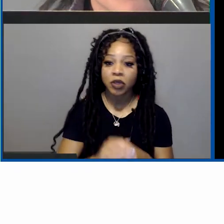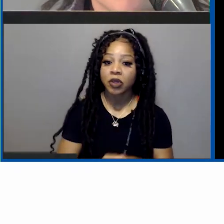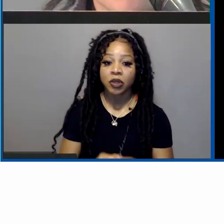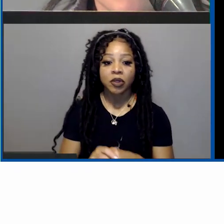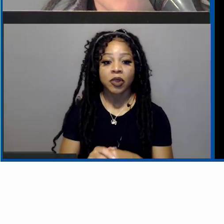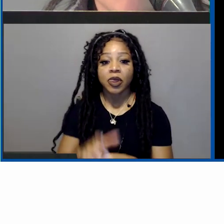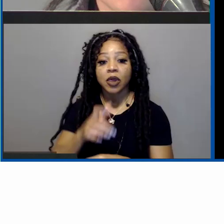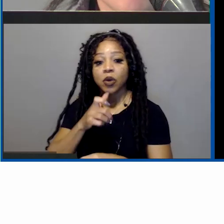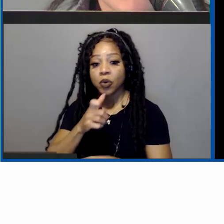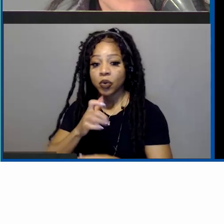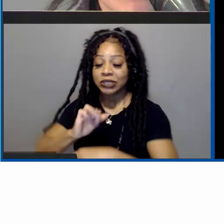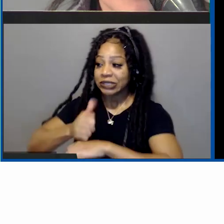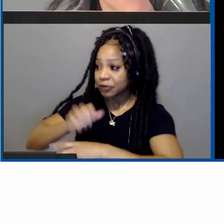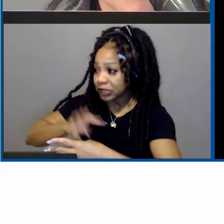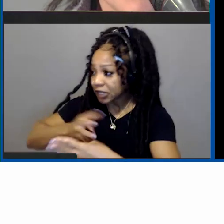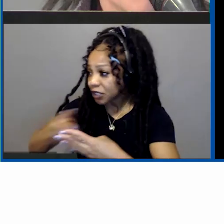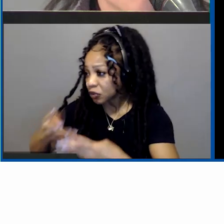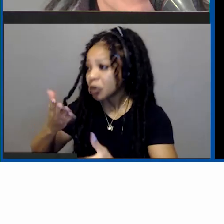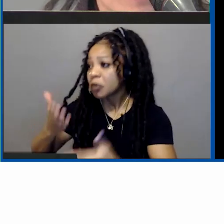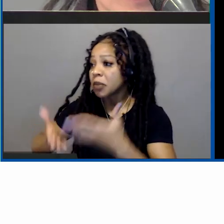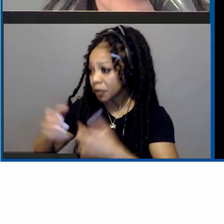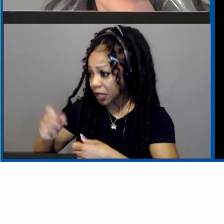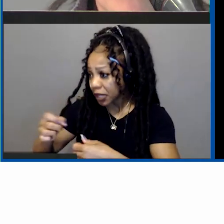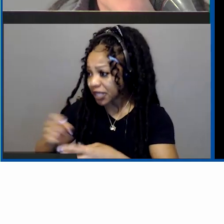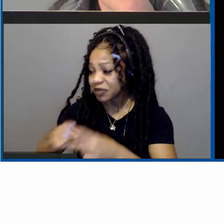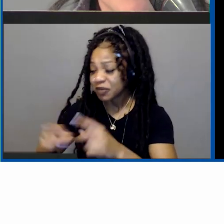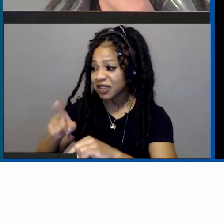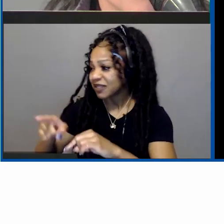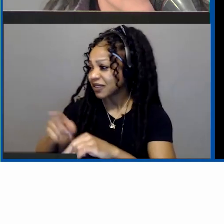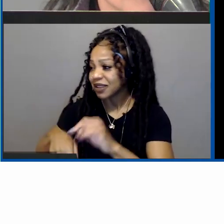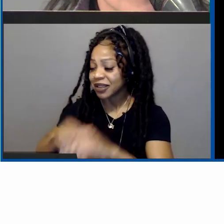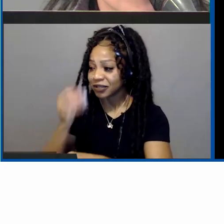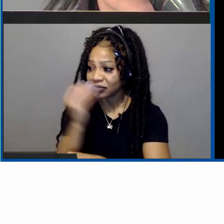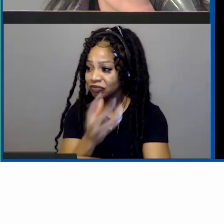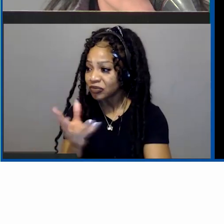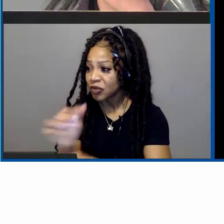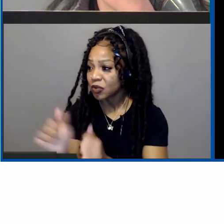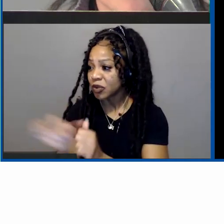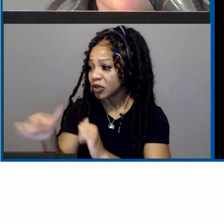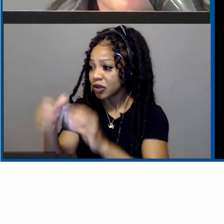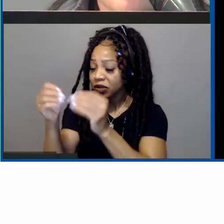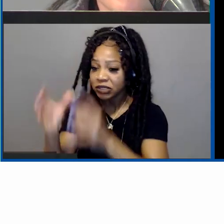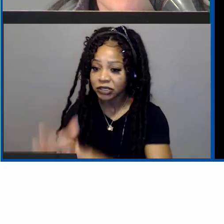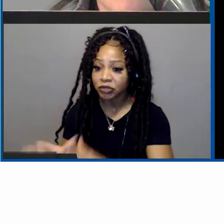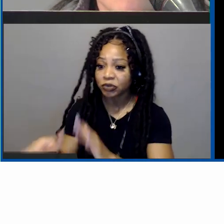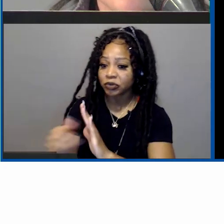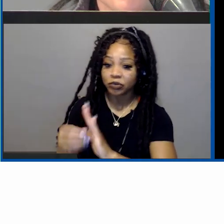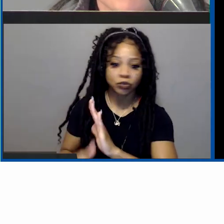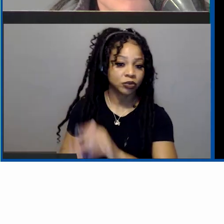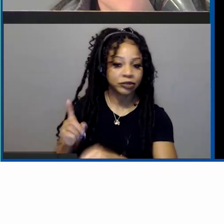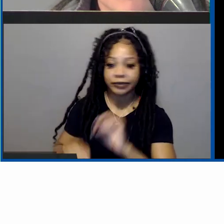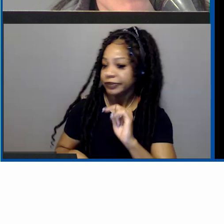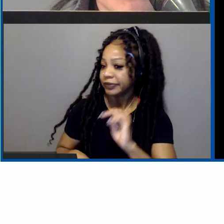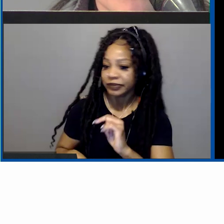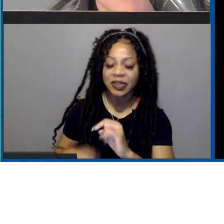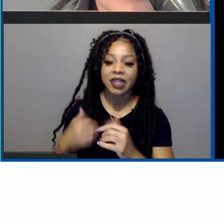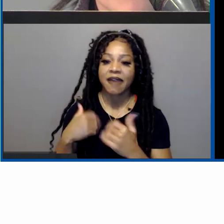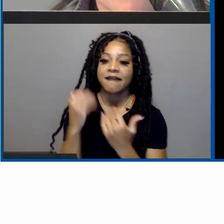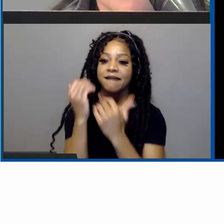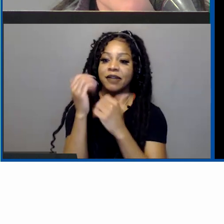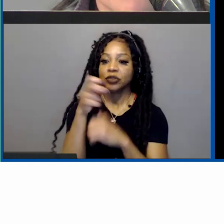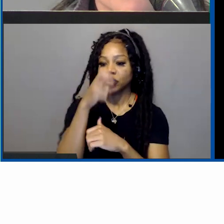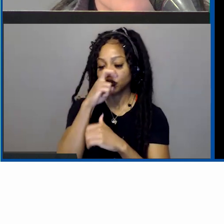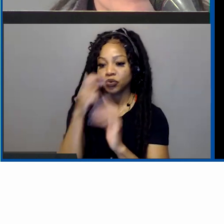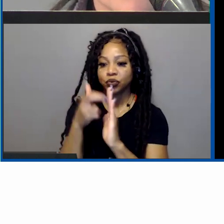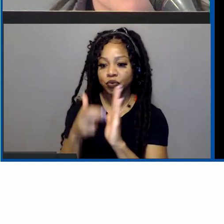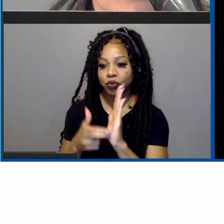out the schedules, might need to know this, but they can't share it with all the other teachers and all the other students. There is a limitation on